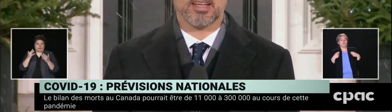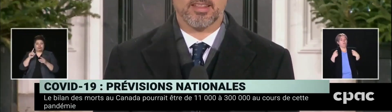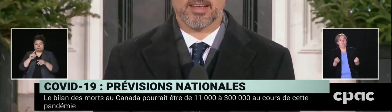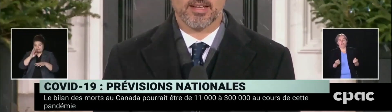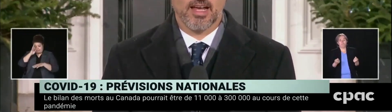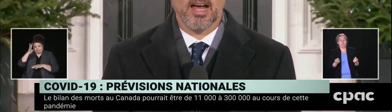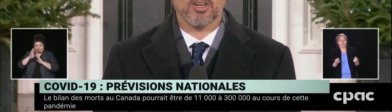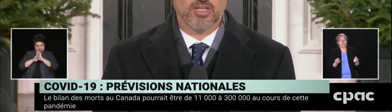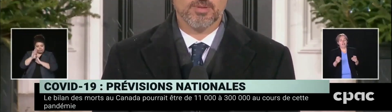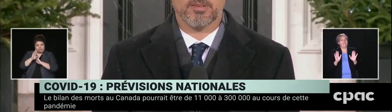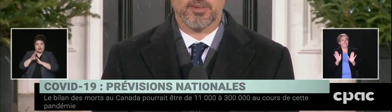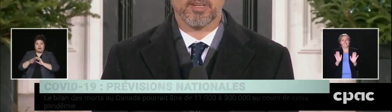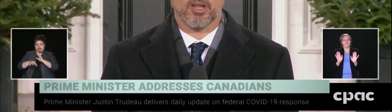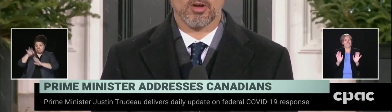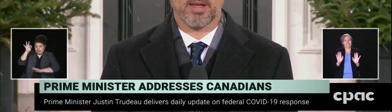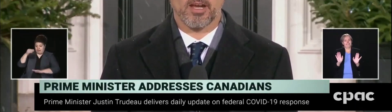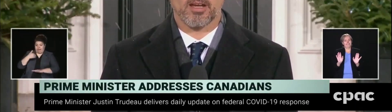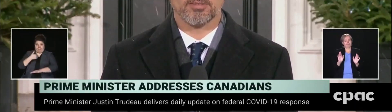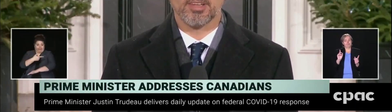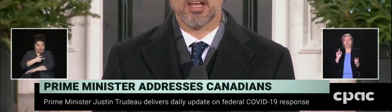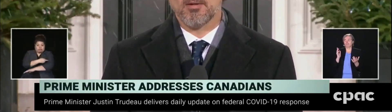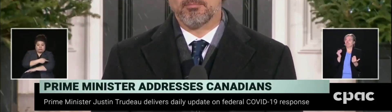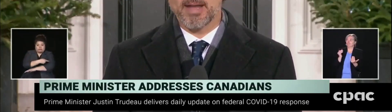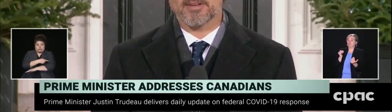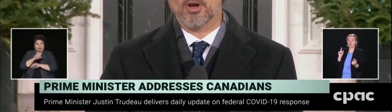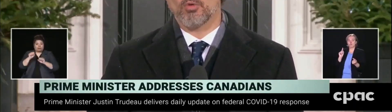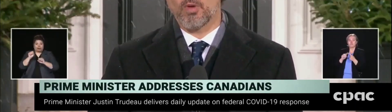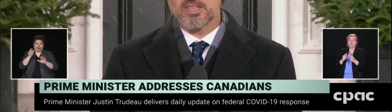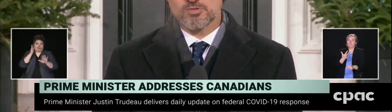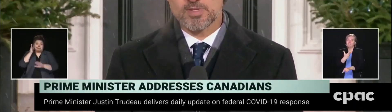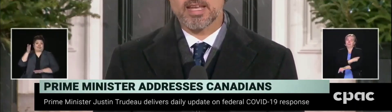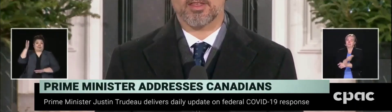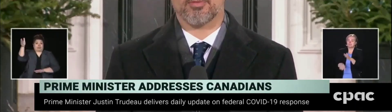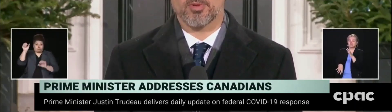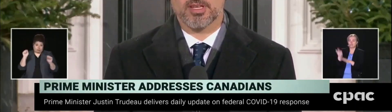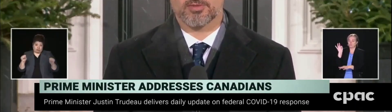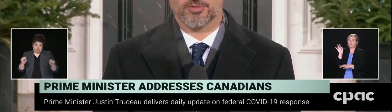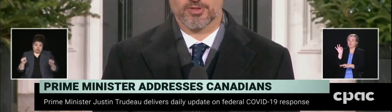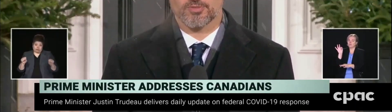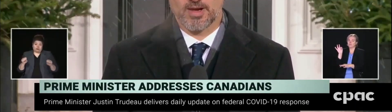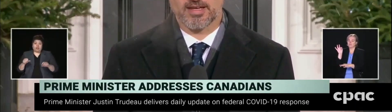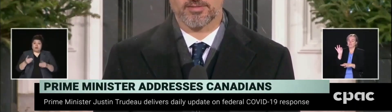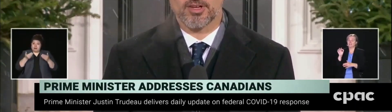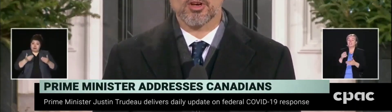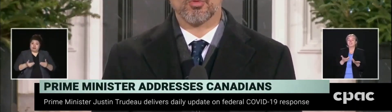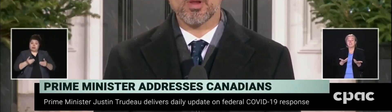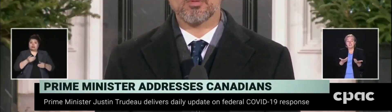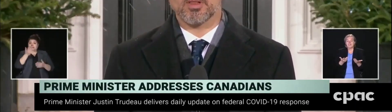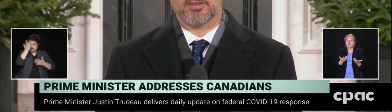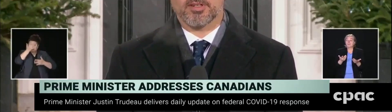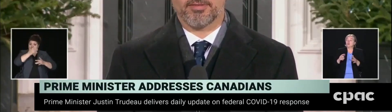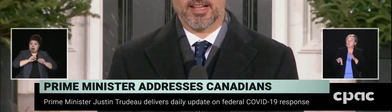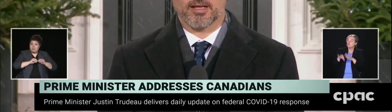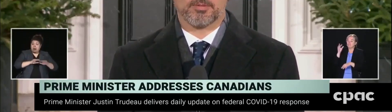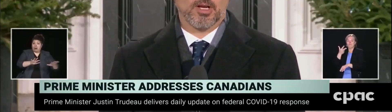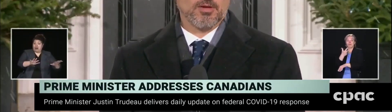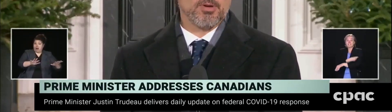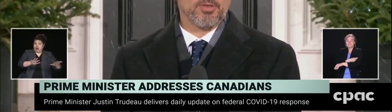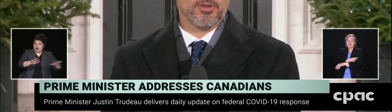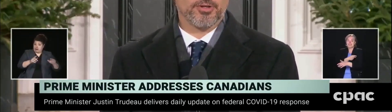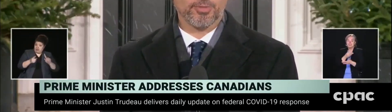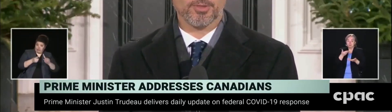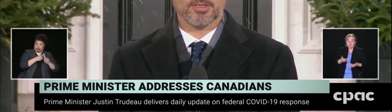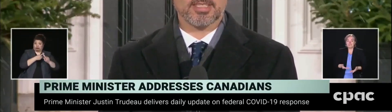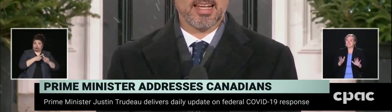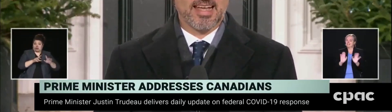you say, that could be a very long way off. But once we get through this first wave, we will have developed